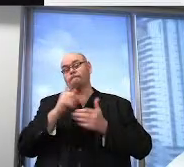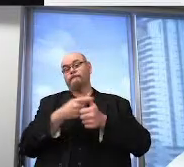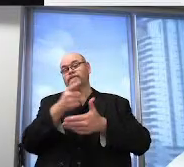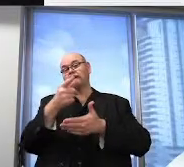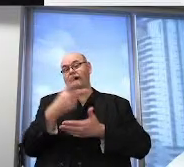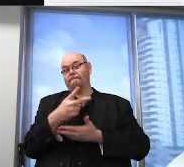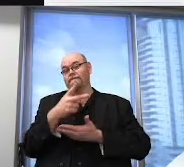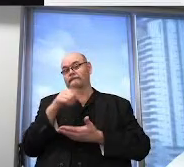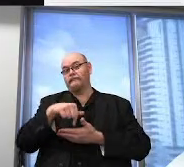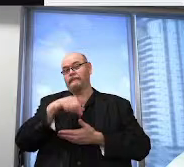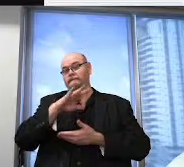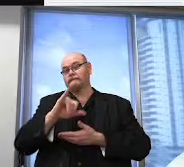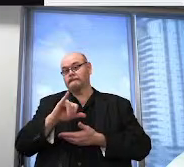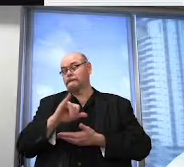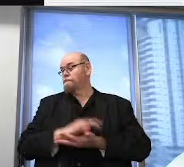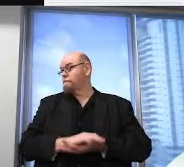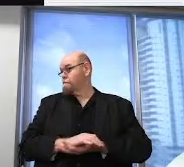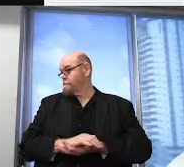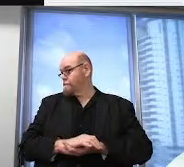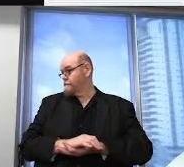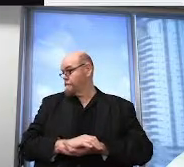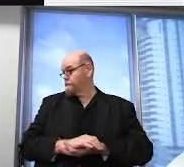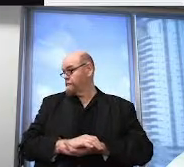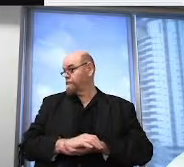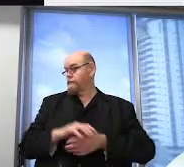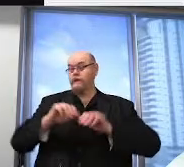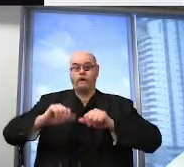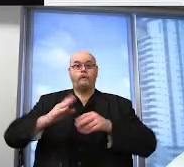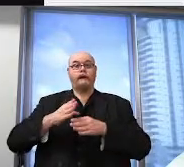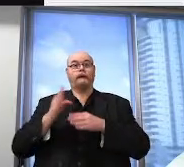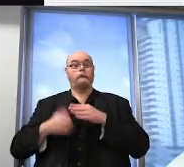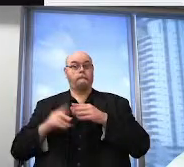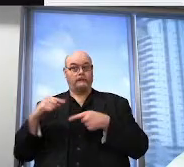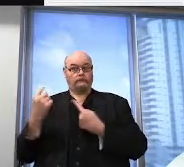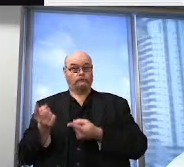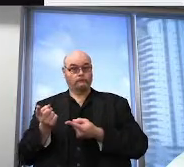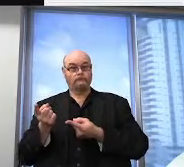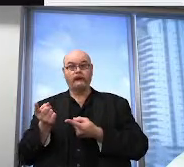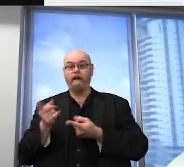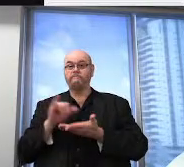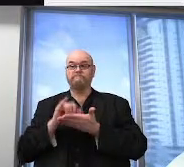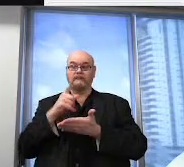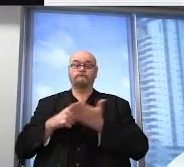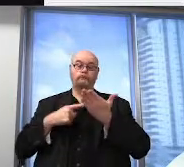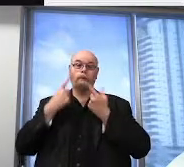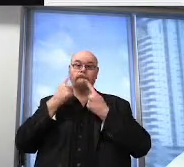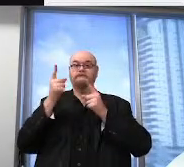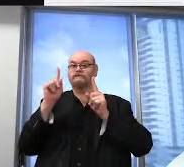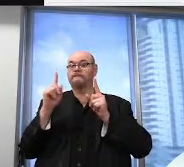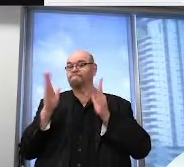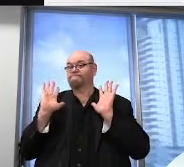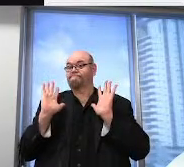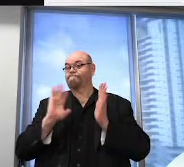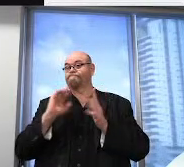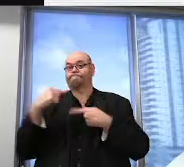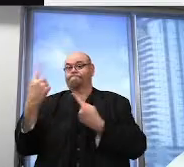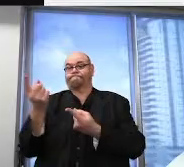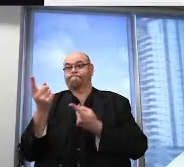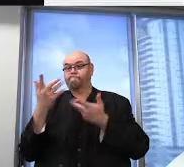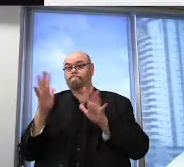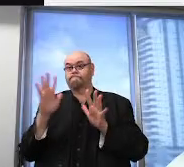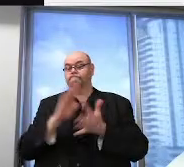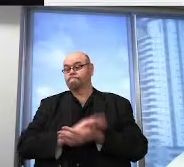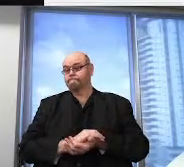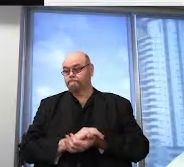we can say is what we've been able to complete to date will be what we'll be able to achieve for the end of the fiscal